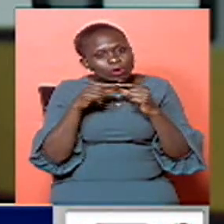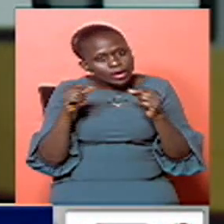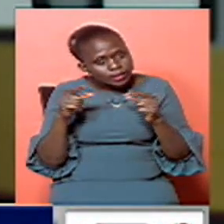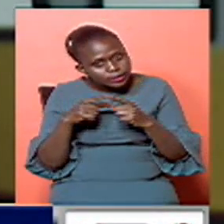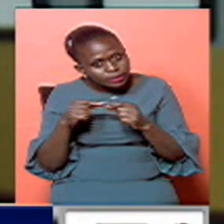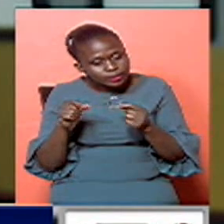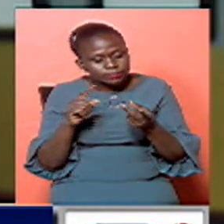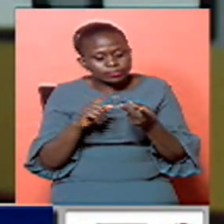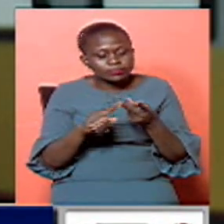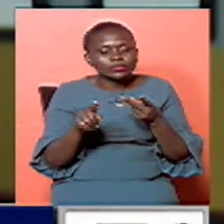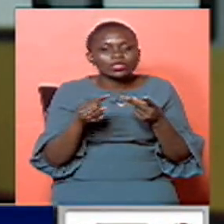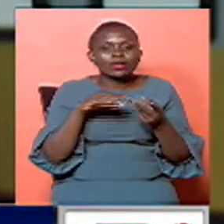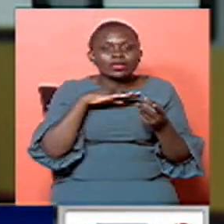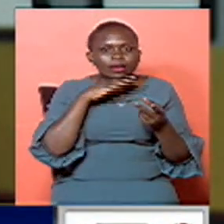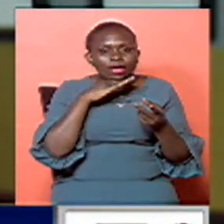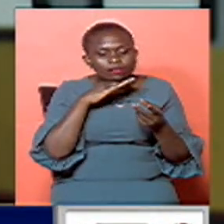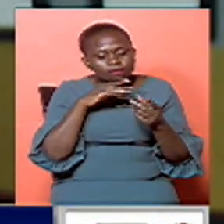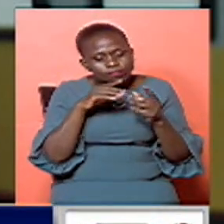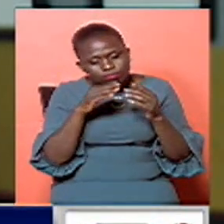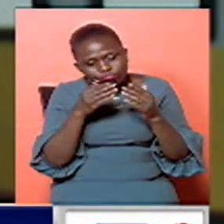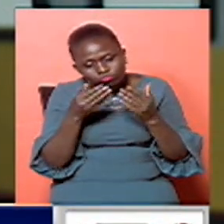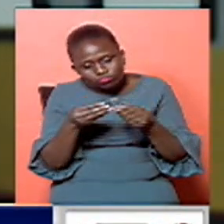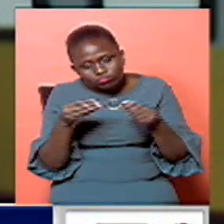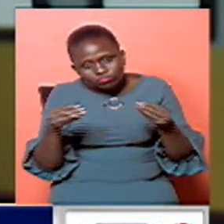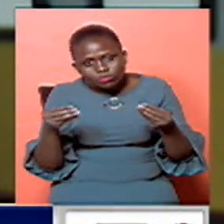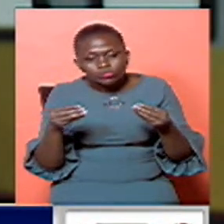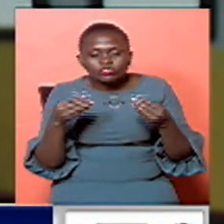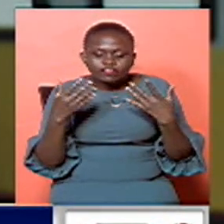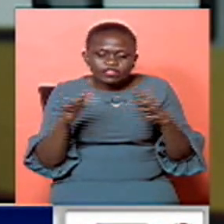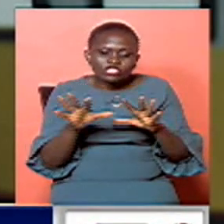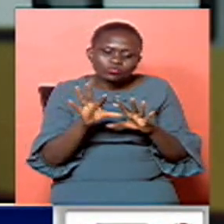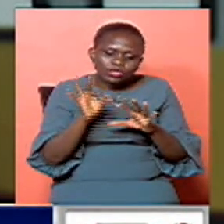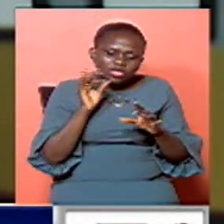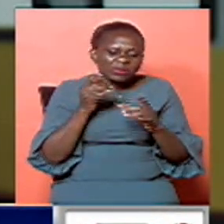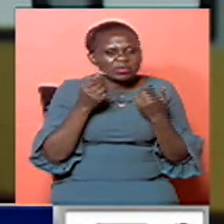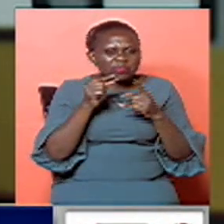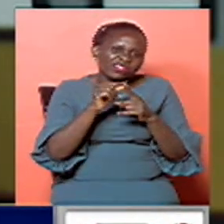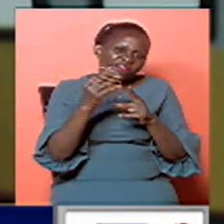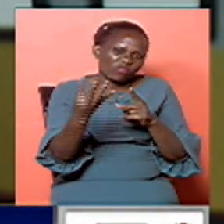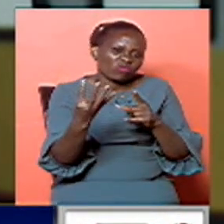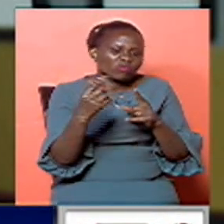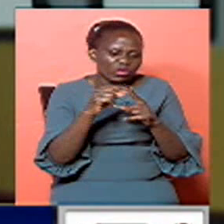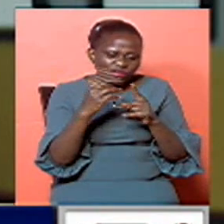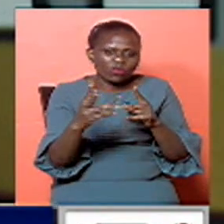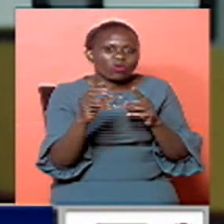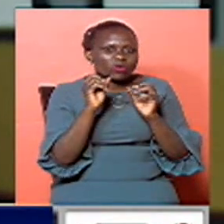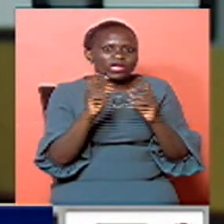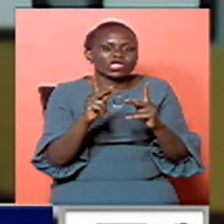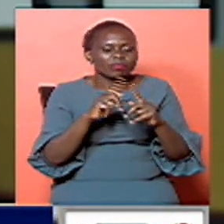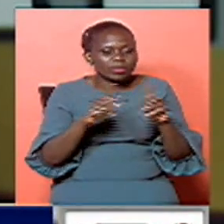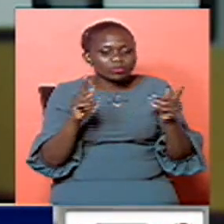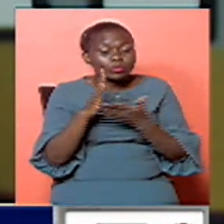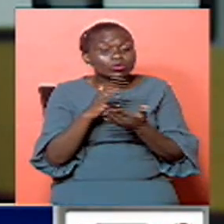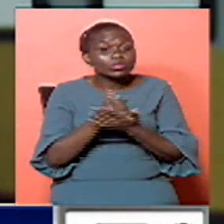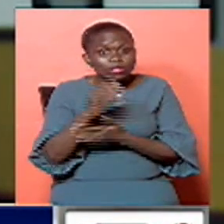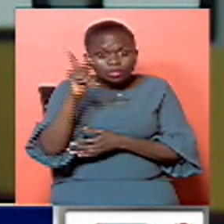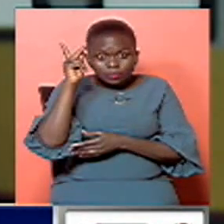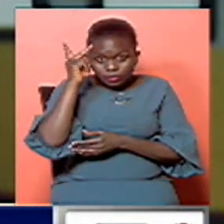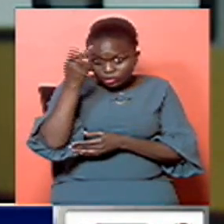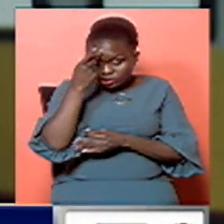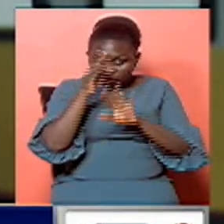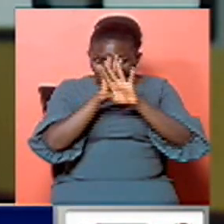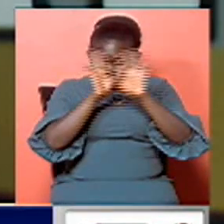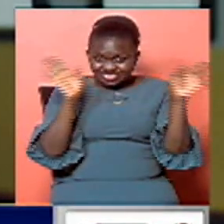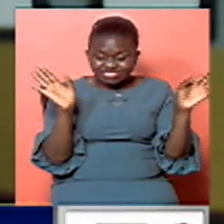vocabulary, you have enough full structures, and you've picked it by P4, because the policy is clear.